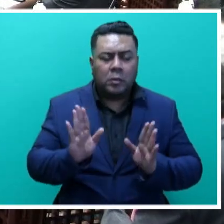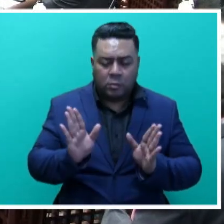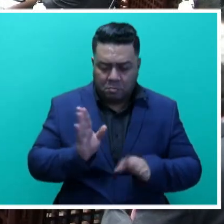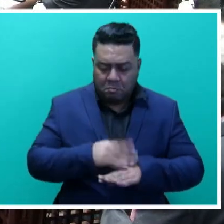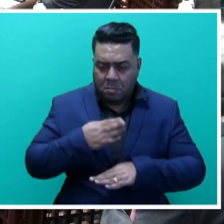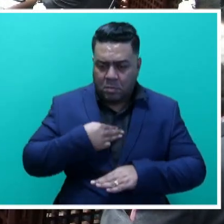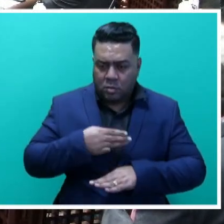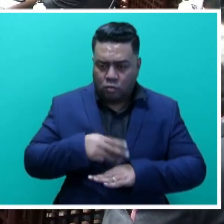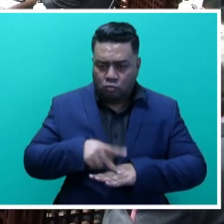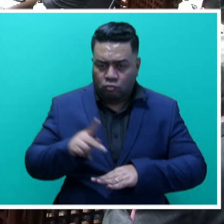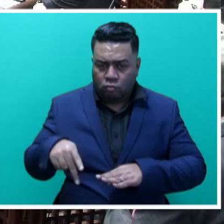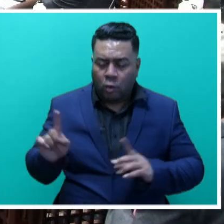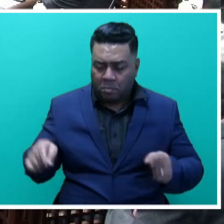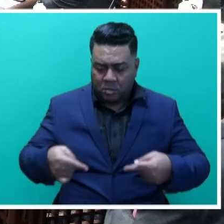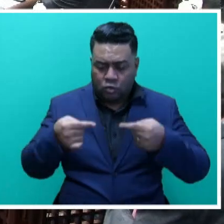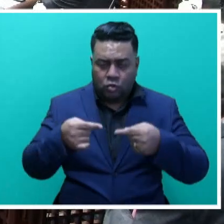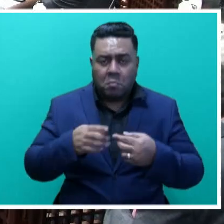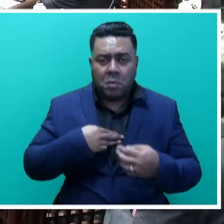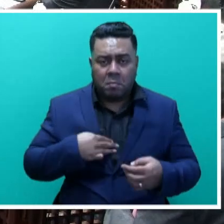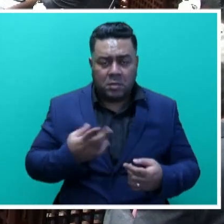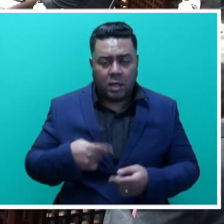of the Opposition and the Honourable Members of Parliament.